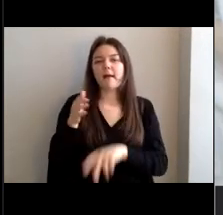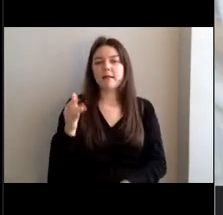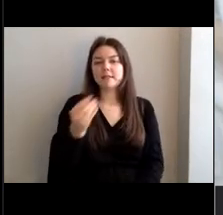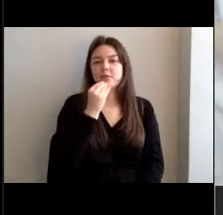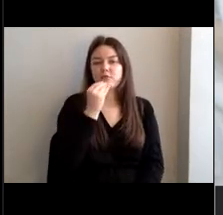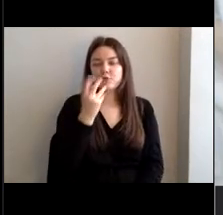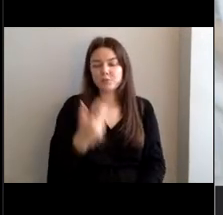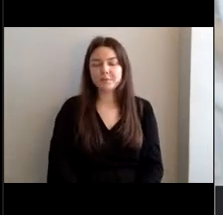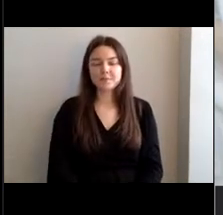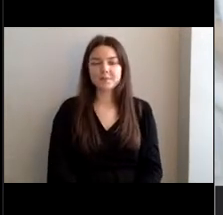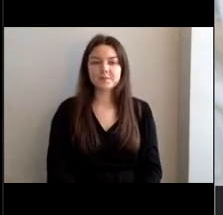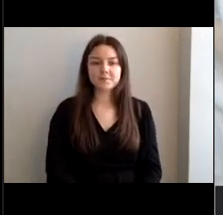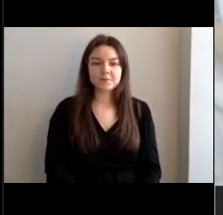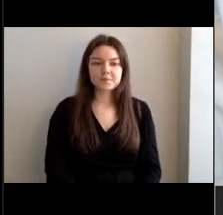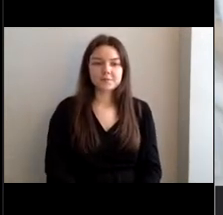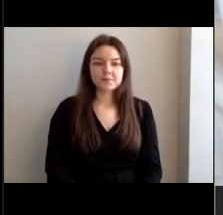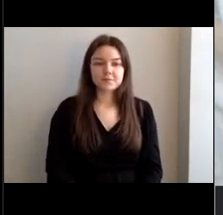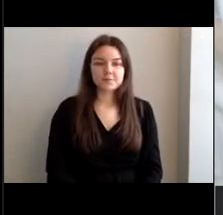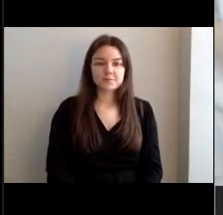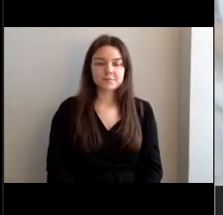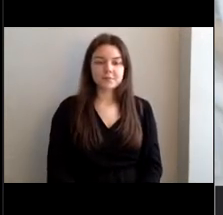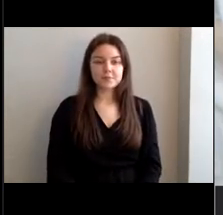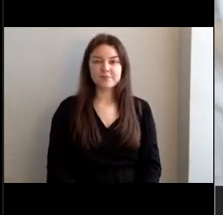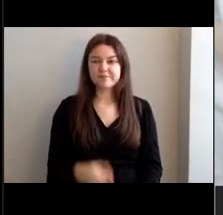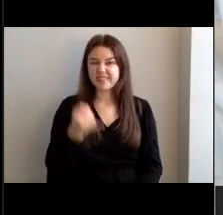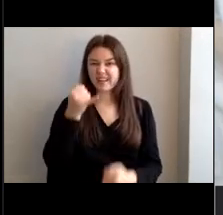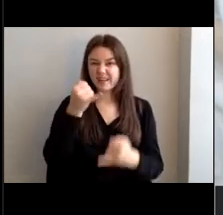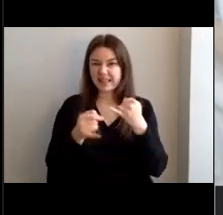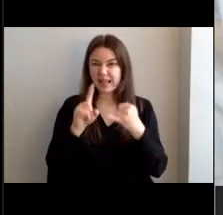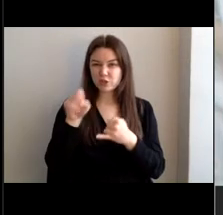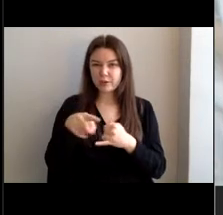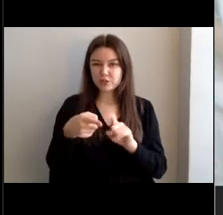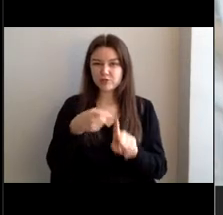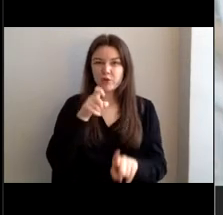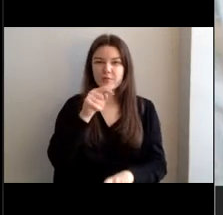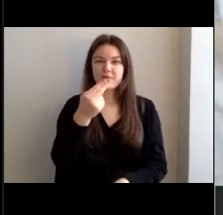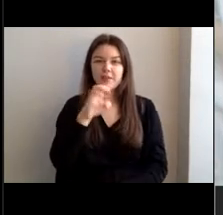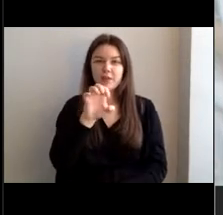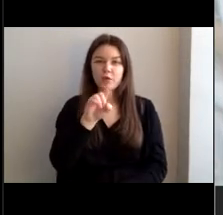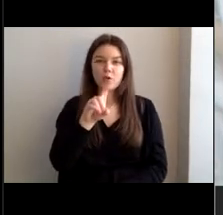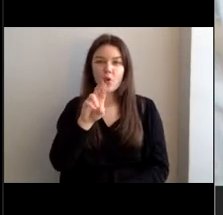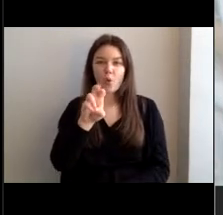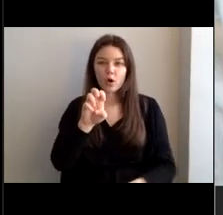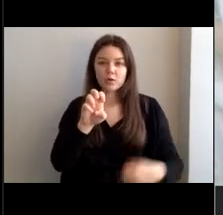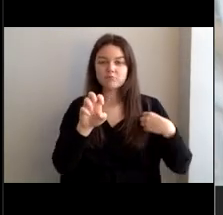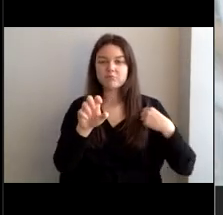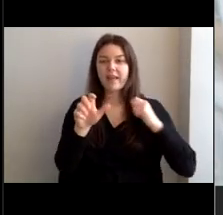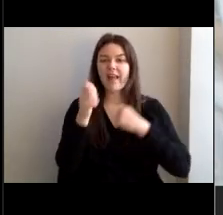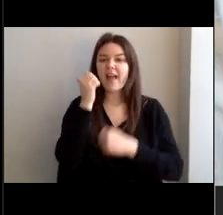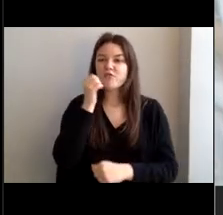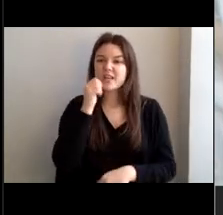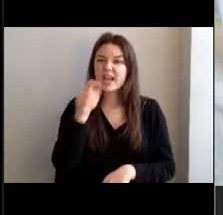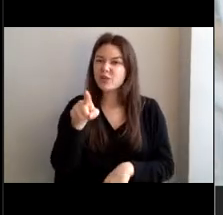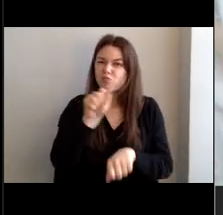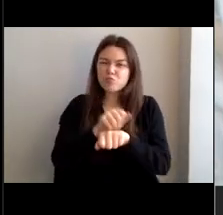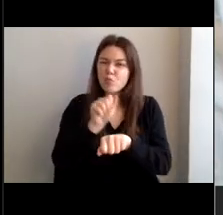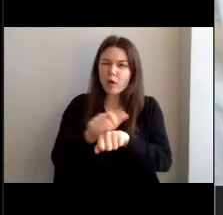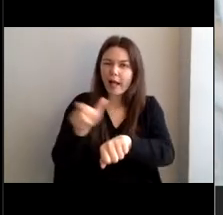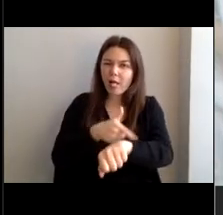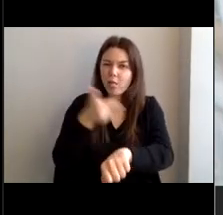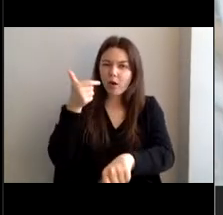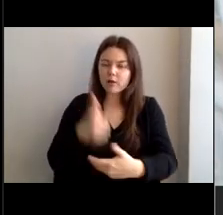at. And one last question from Theodore. How long do you work each day? As